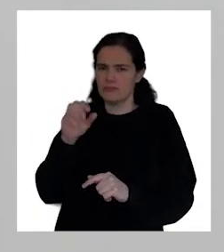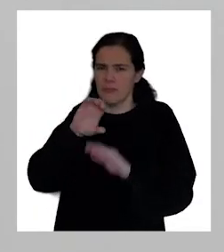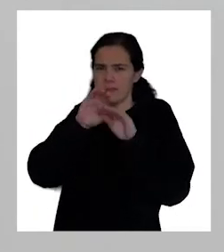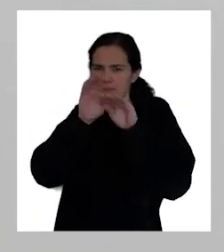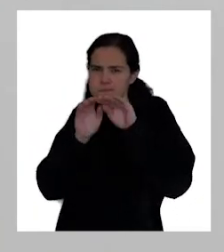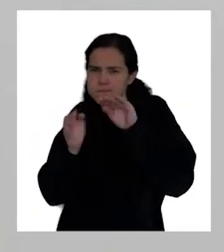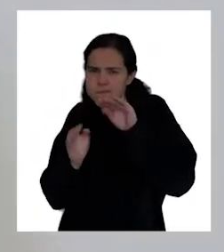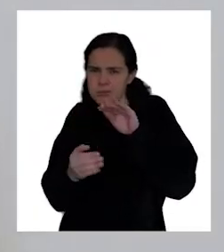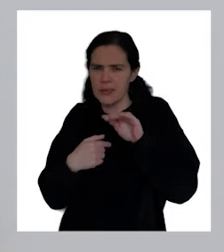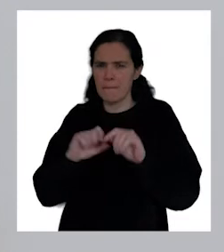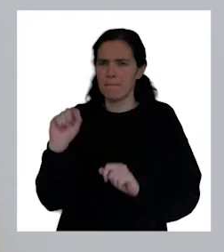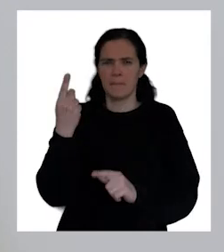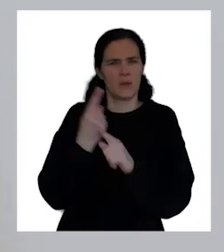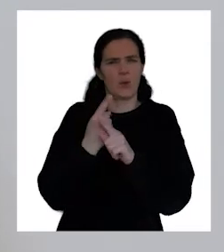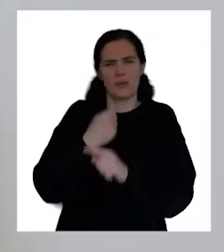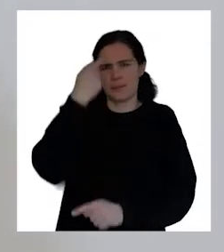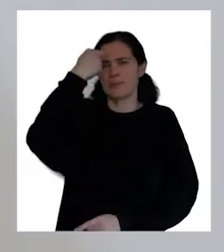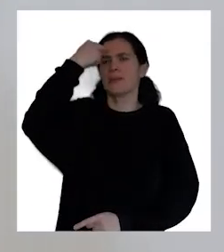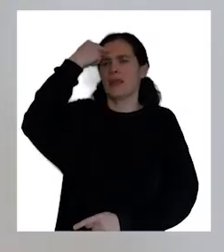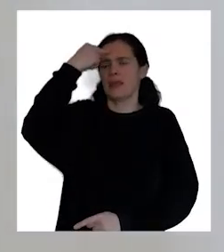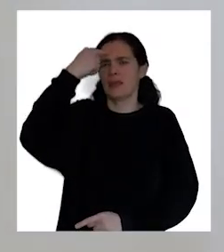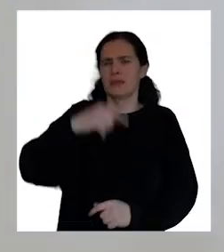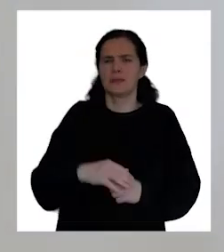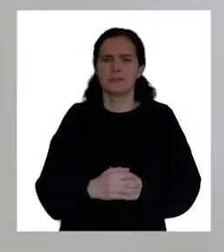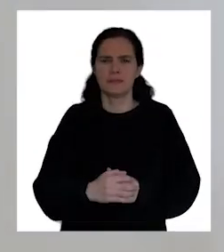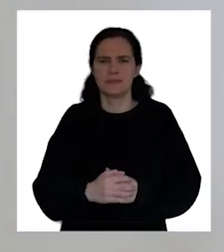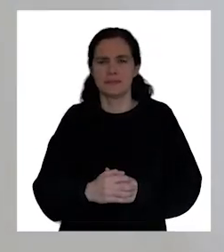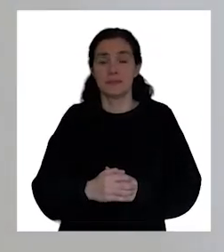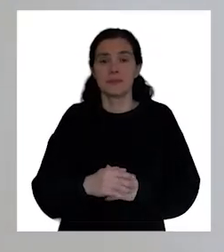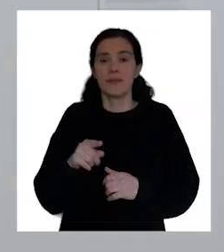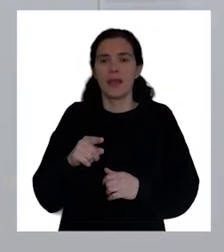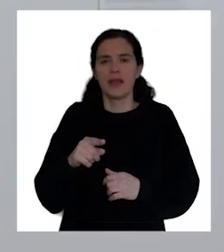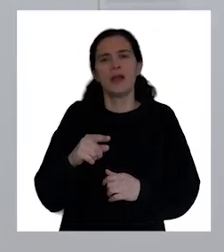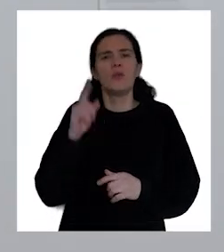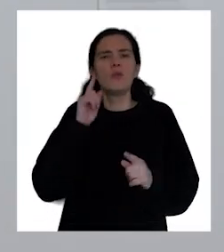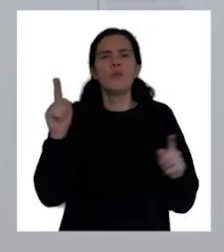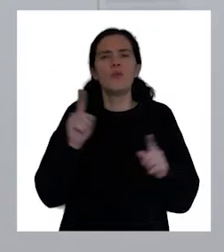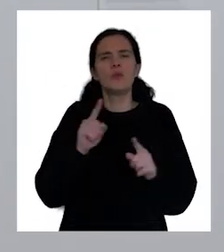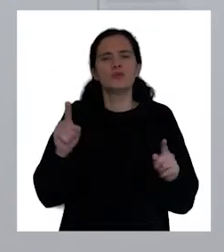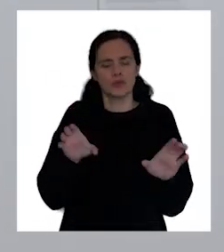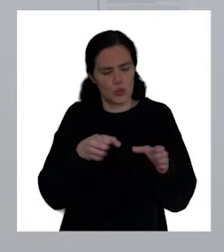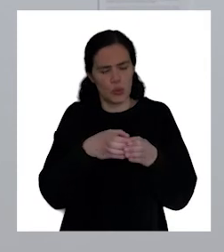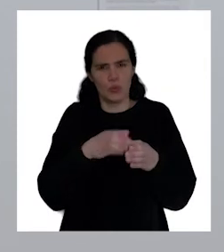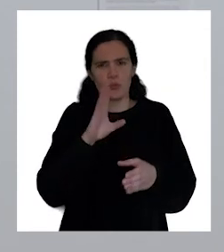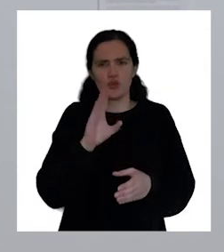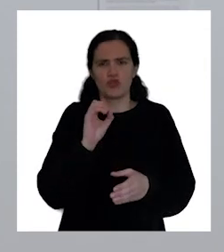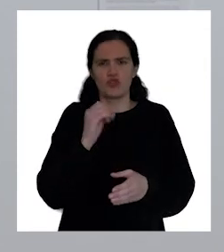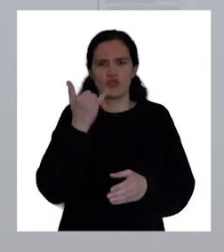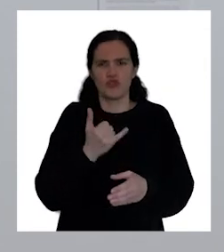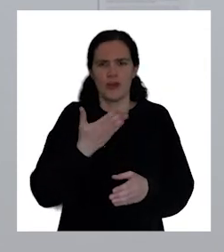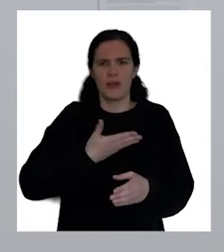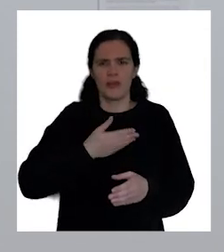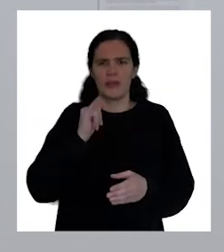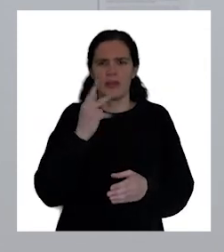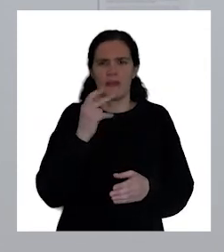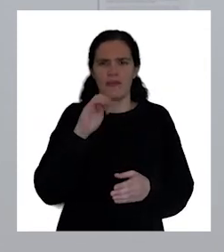that, this relief, the first thing that comes to mind to me is a cover of the Joy